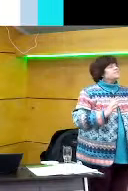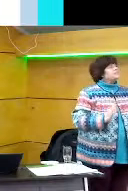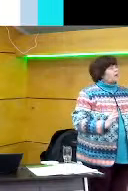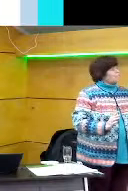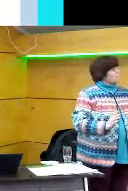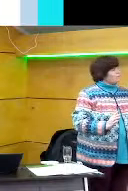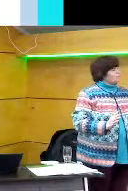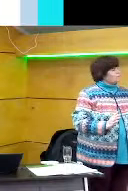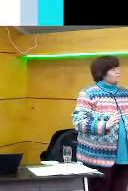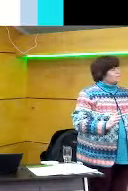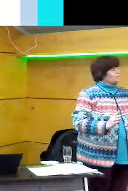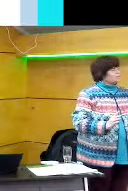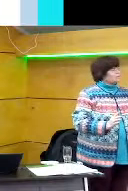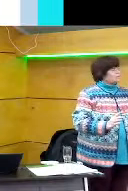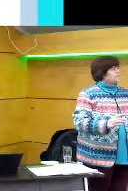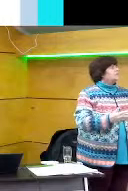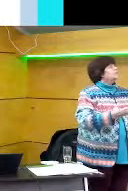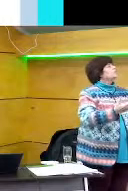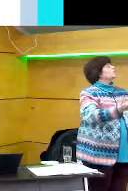to stop,